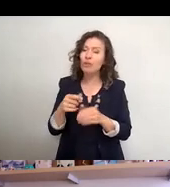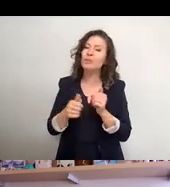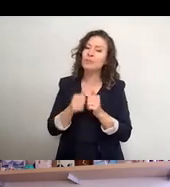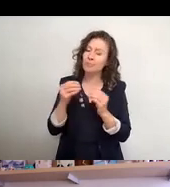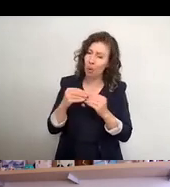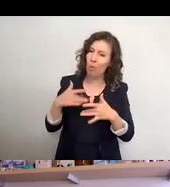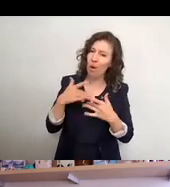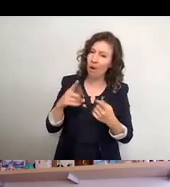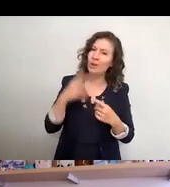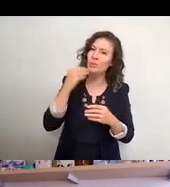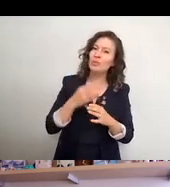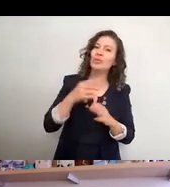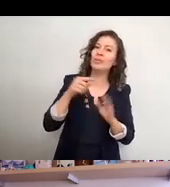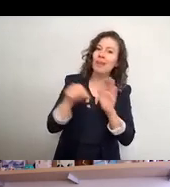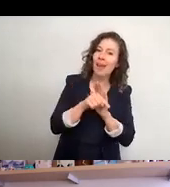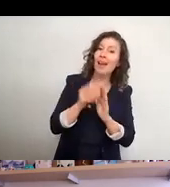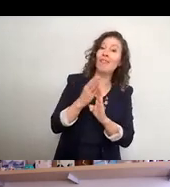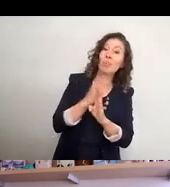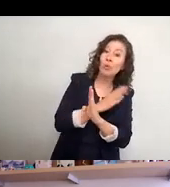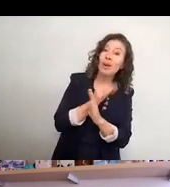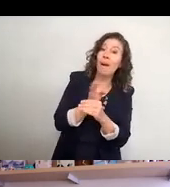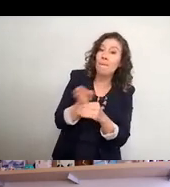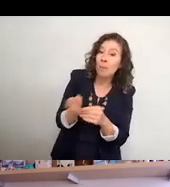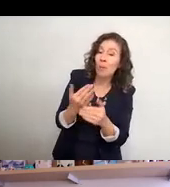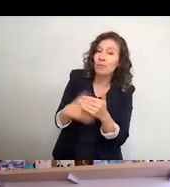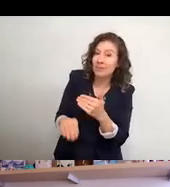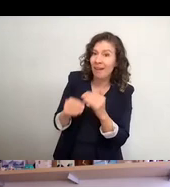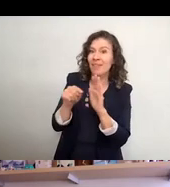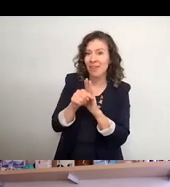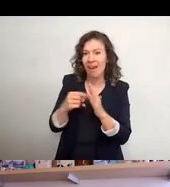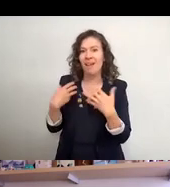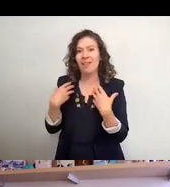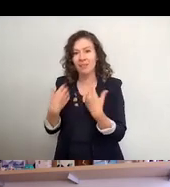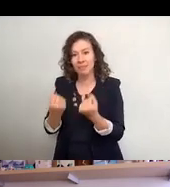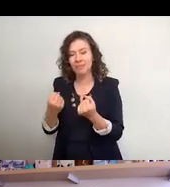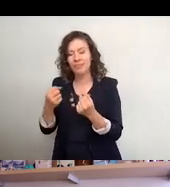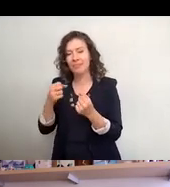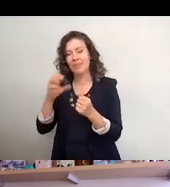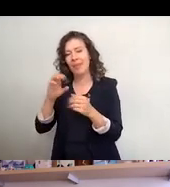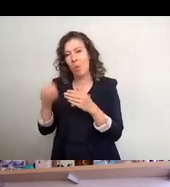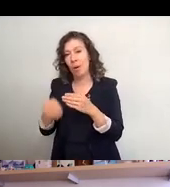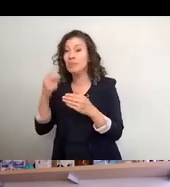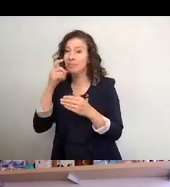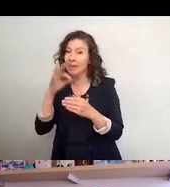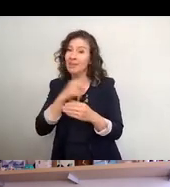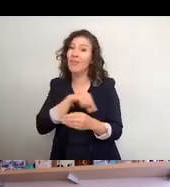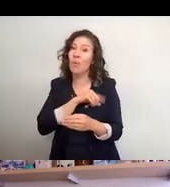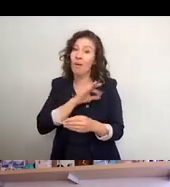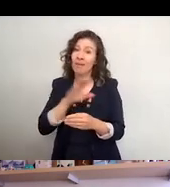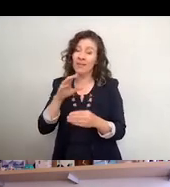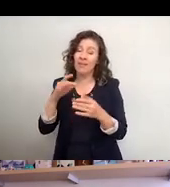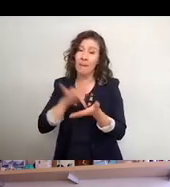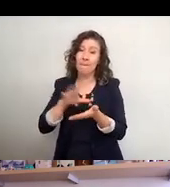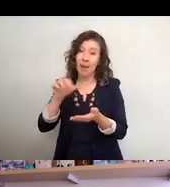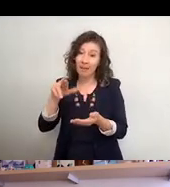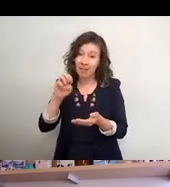postnatal physical and mental health outcomes, primarily due to lack of quality medical care, as well